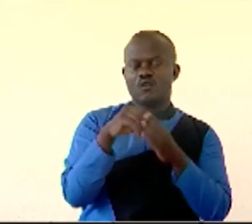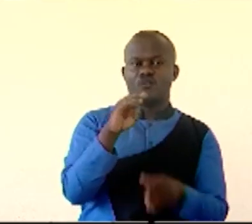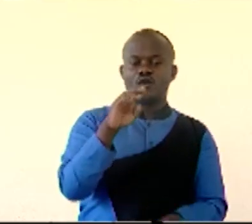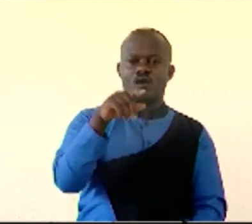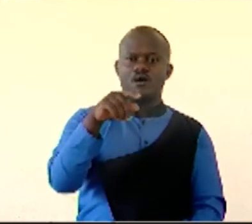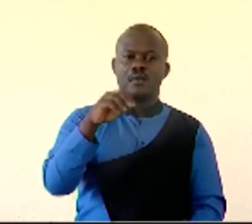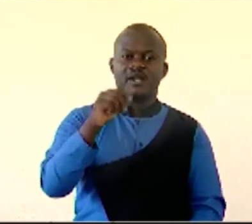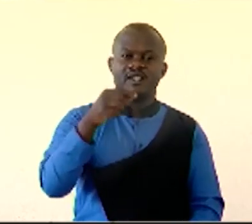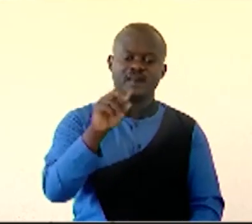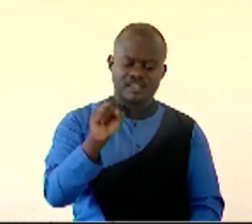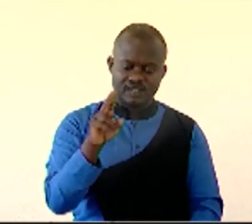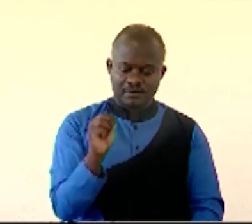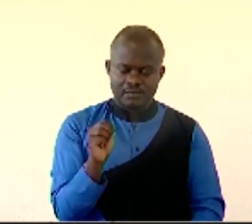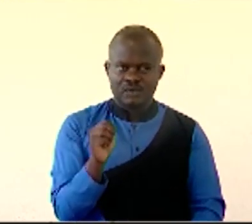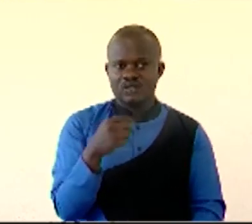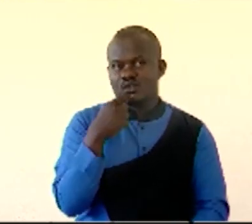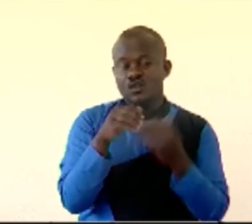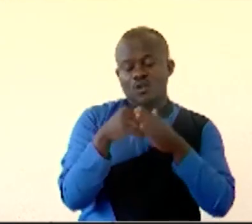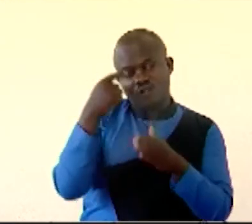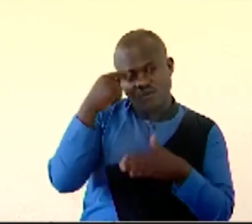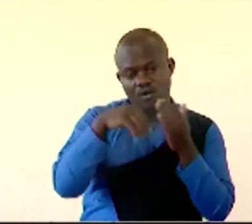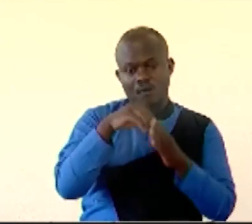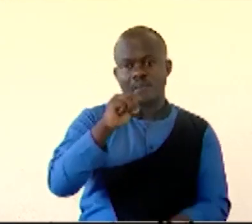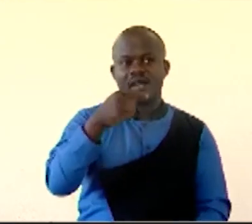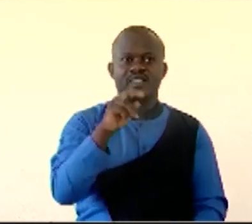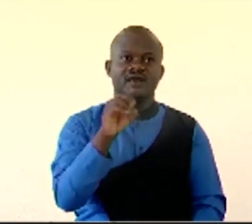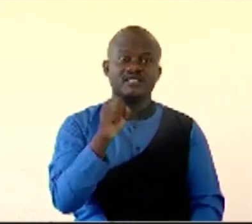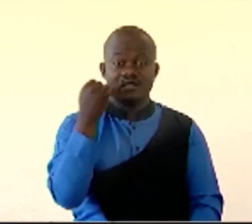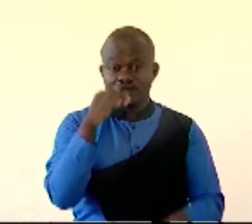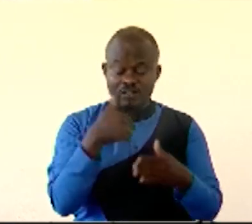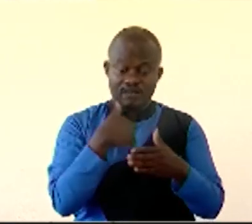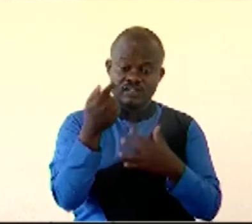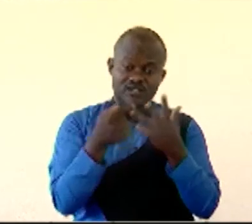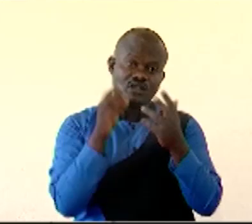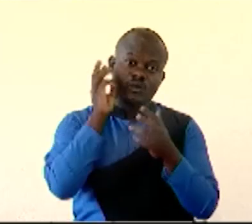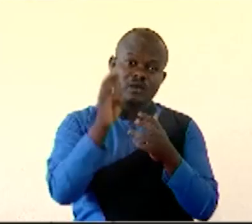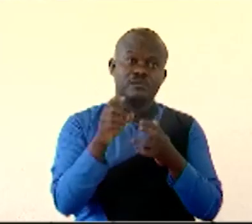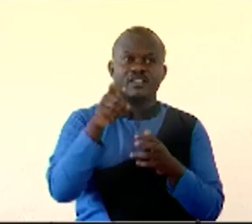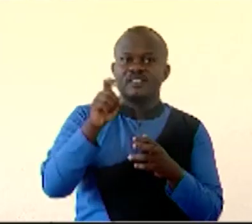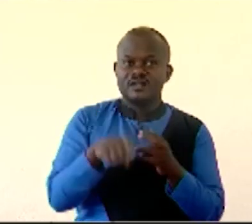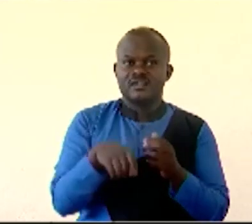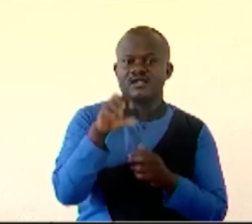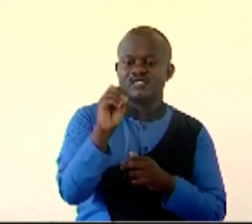sulfide. So for magnesium, if we have this, we would be needing